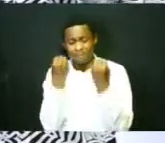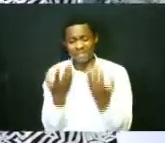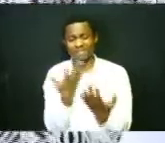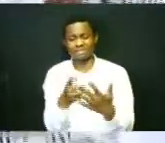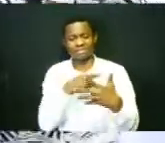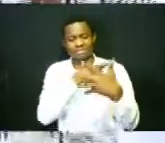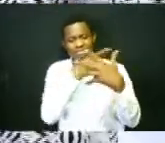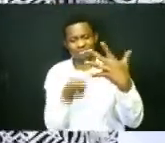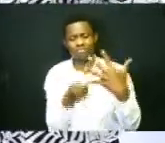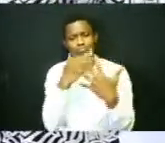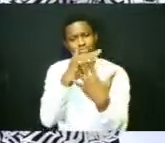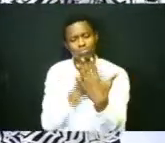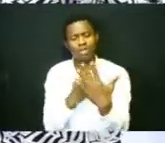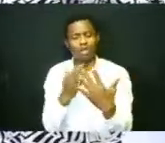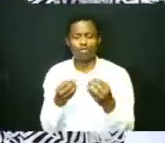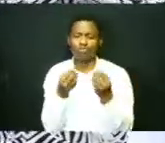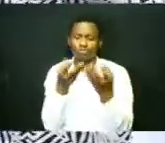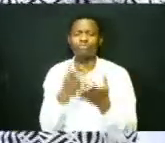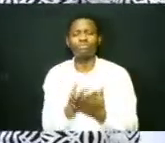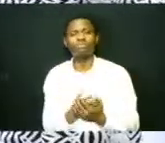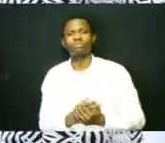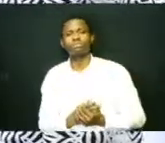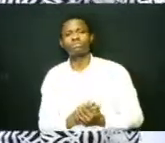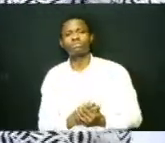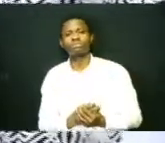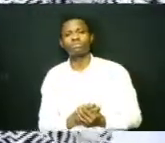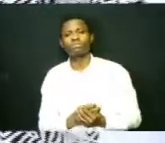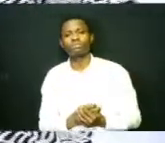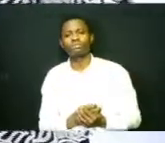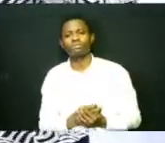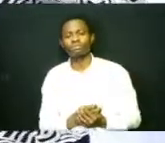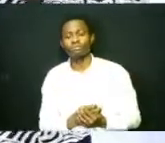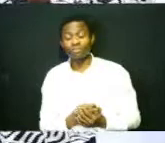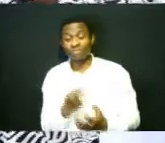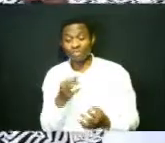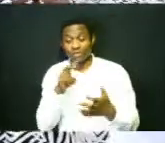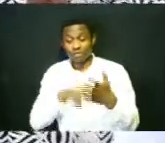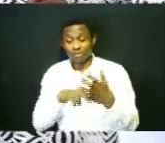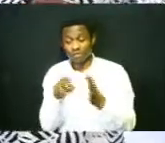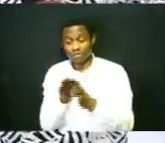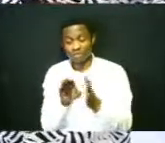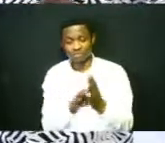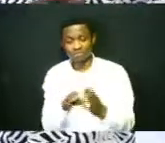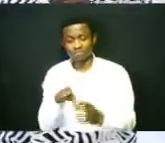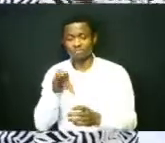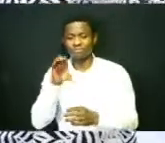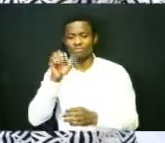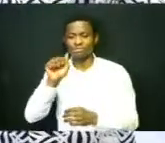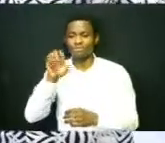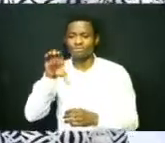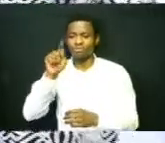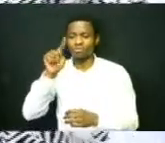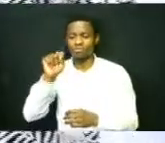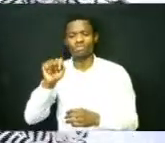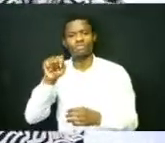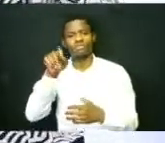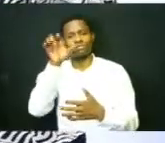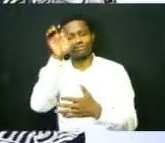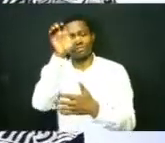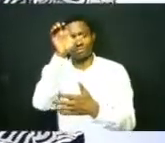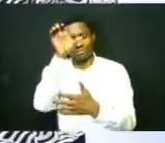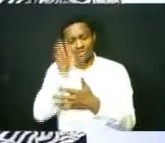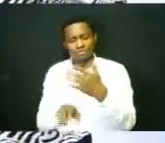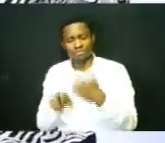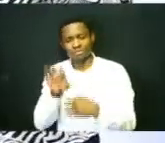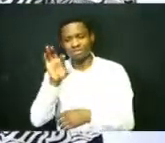situations. If you read Acts chapter 6 verse 9 to 7, Acts chapter